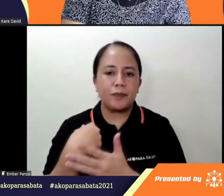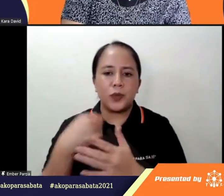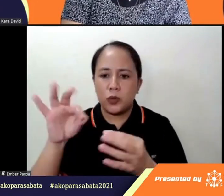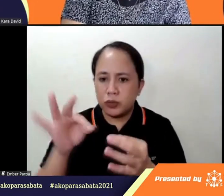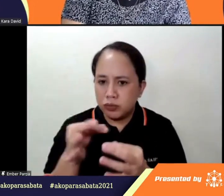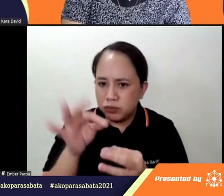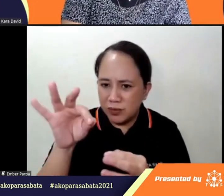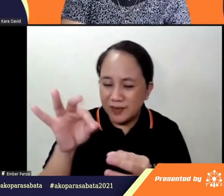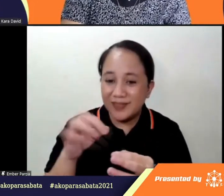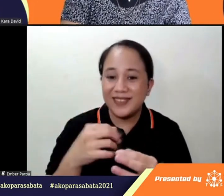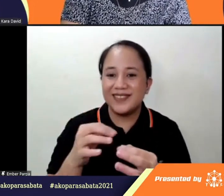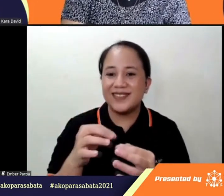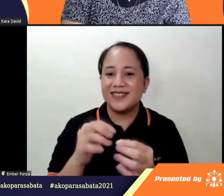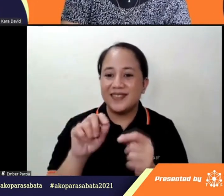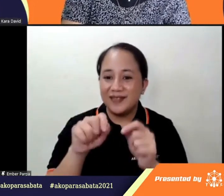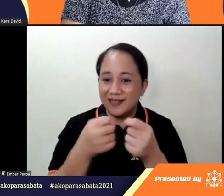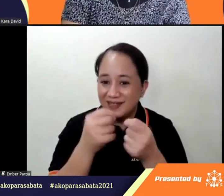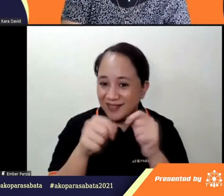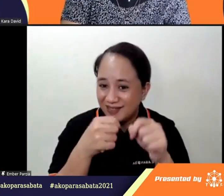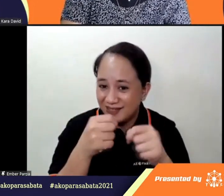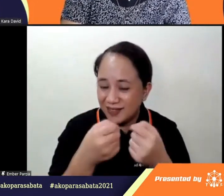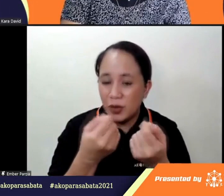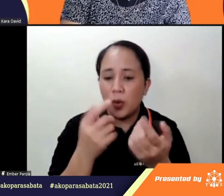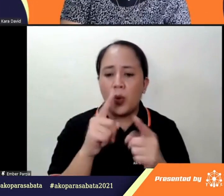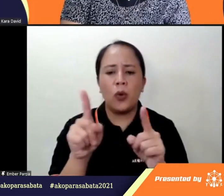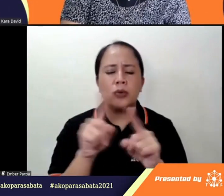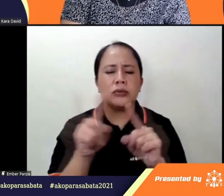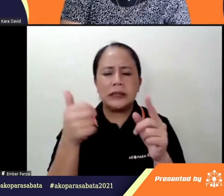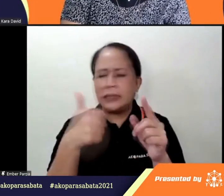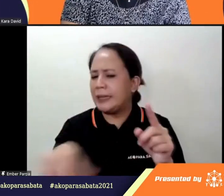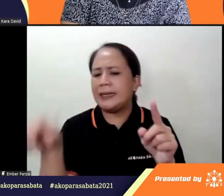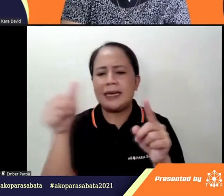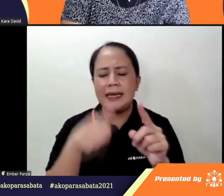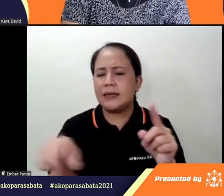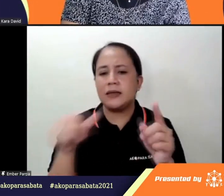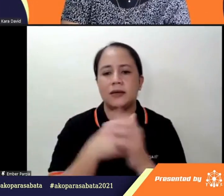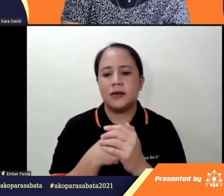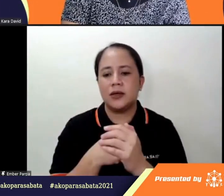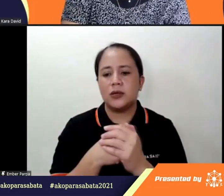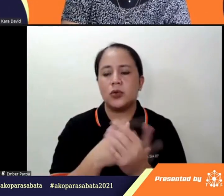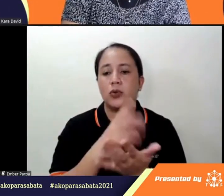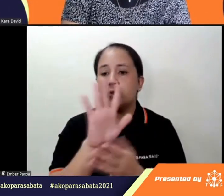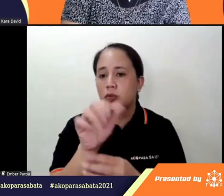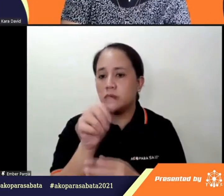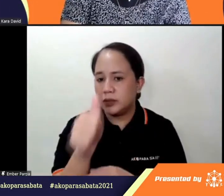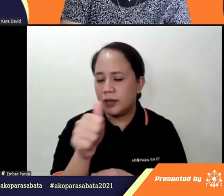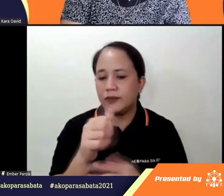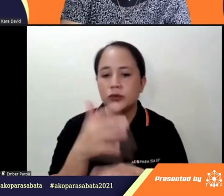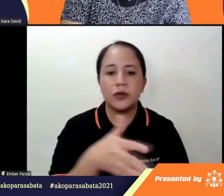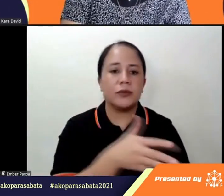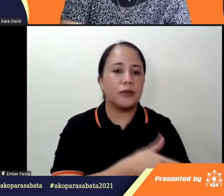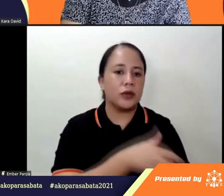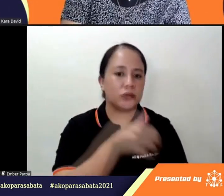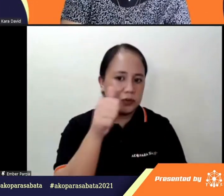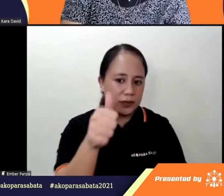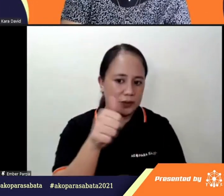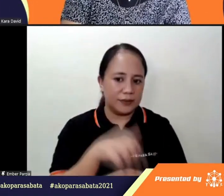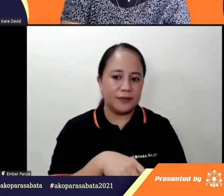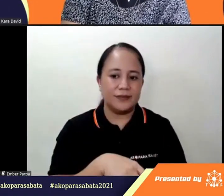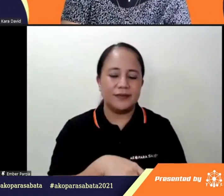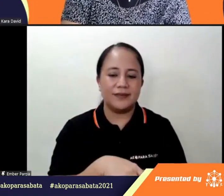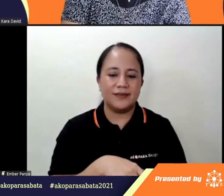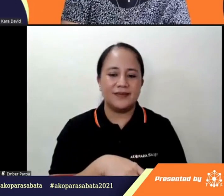crochet, or whatever it is, but you're working something on yourself to improve yourself on something.